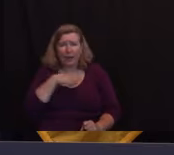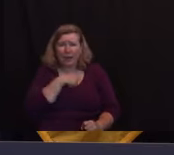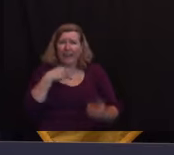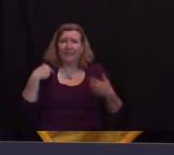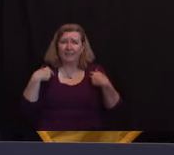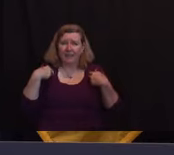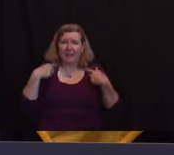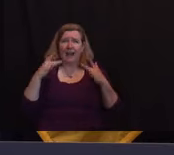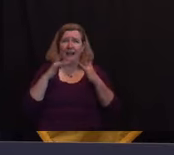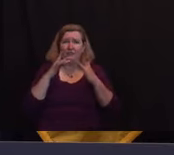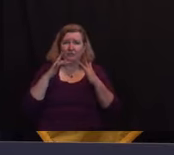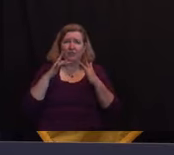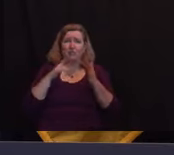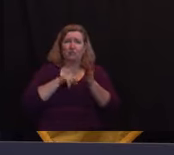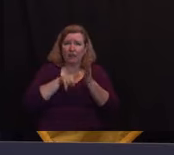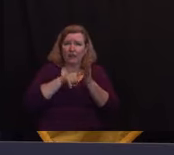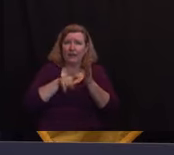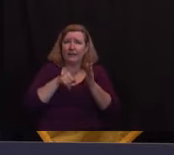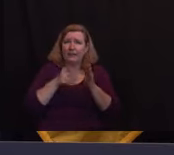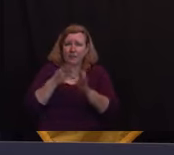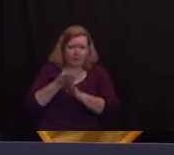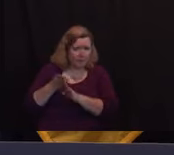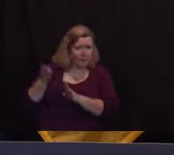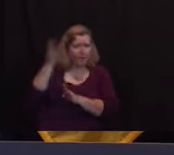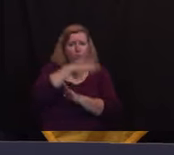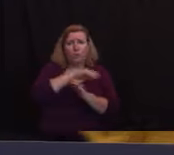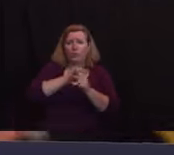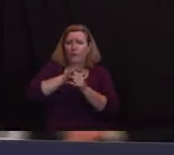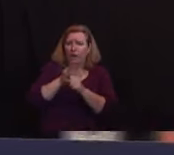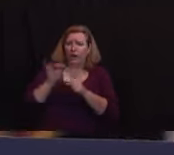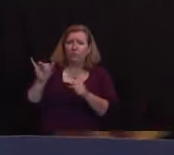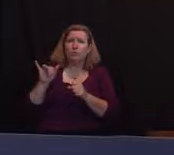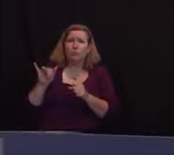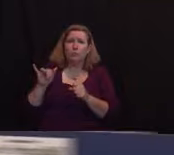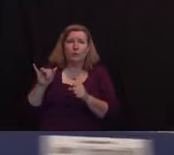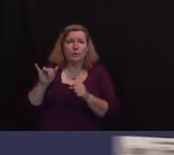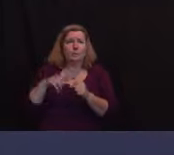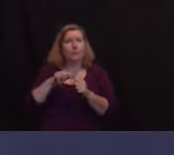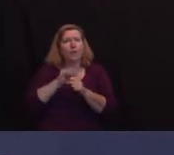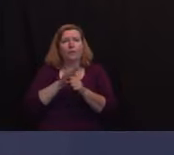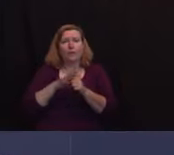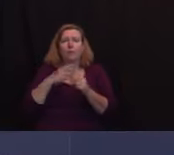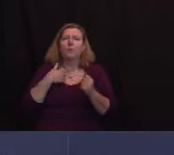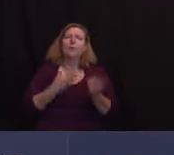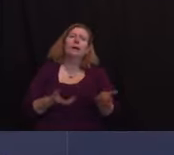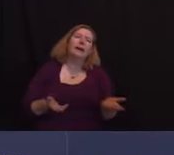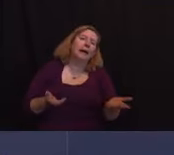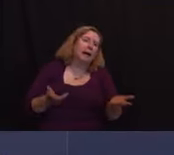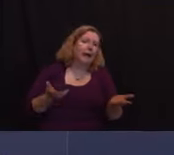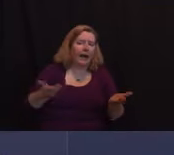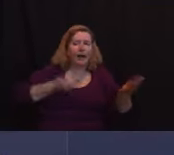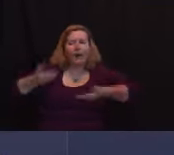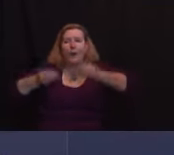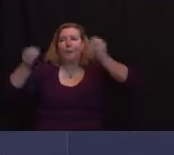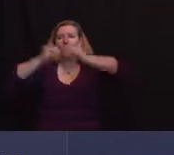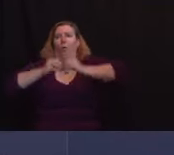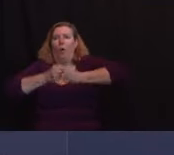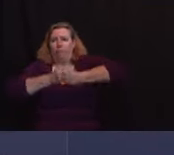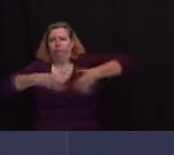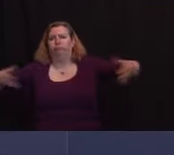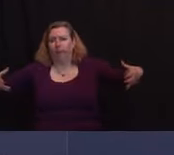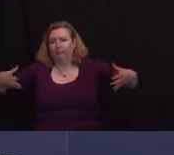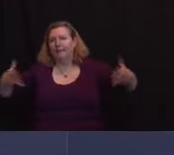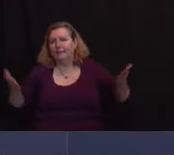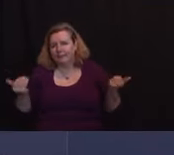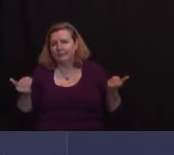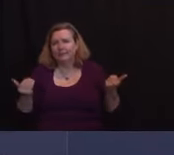bulked it up and put a lot of resources directly at this virus. Right, and just to emphasize what the commissioner said is that we have